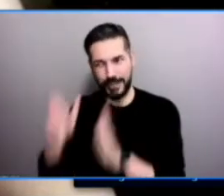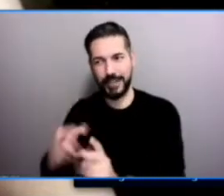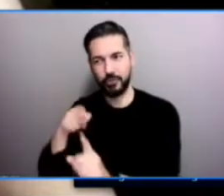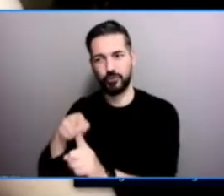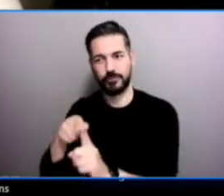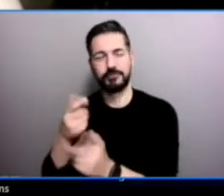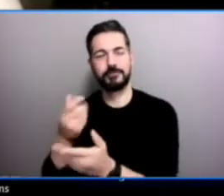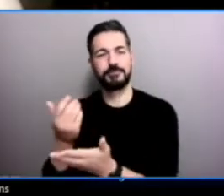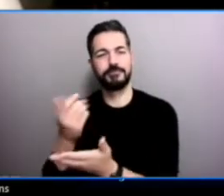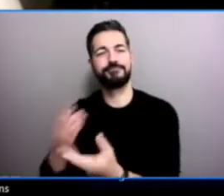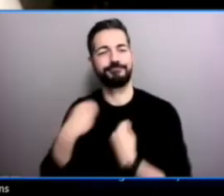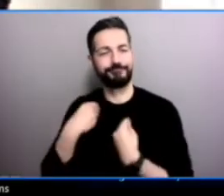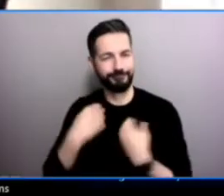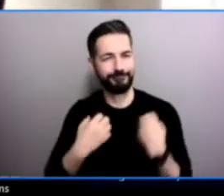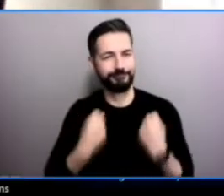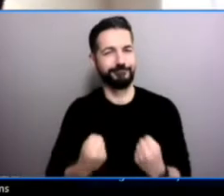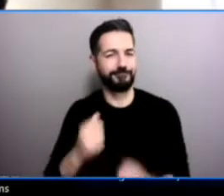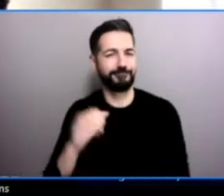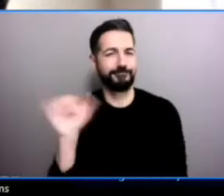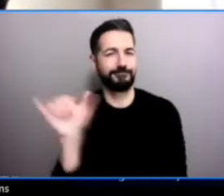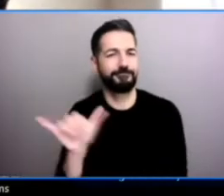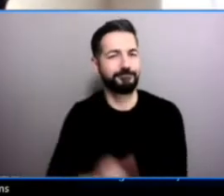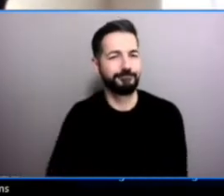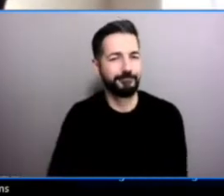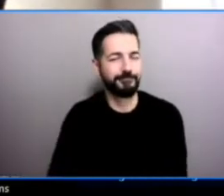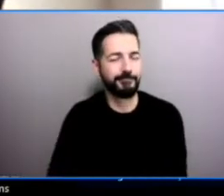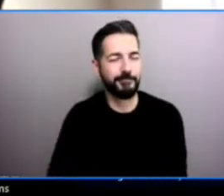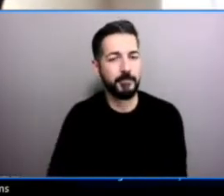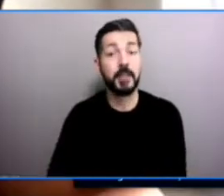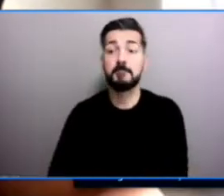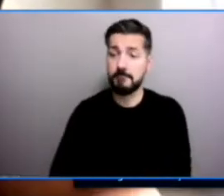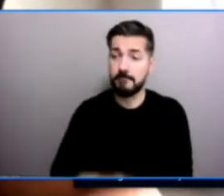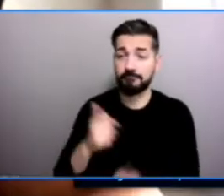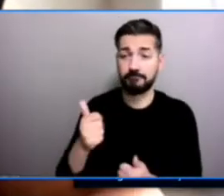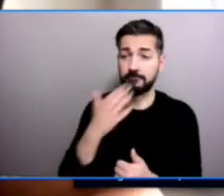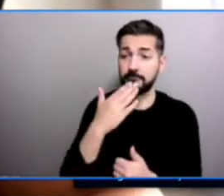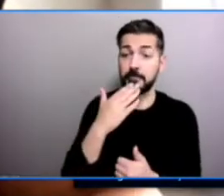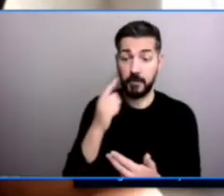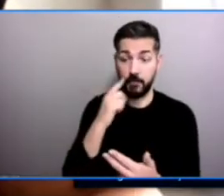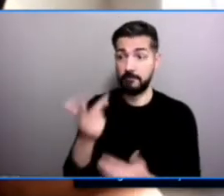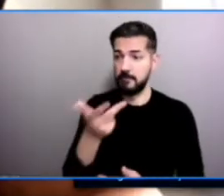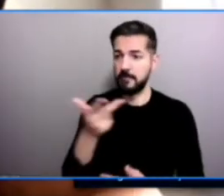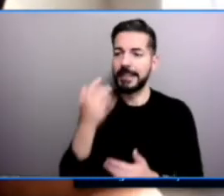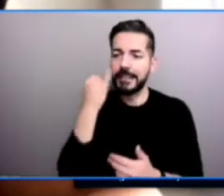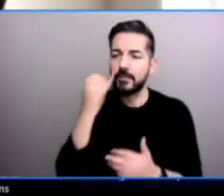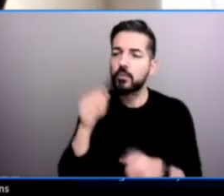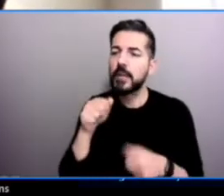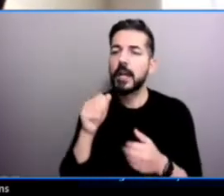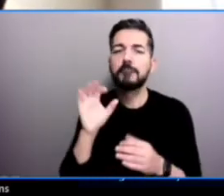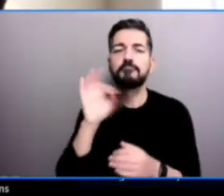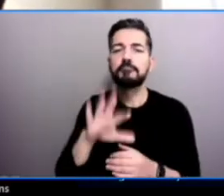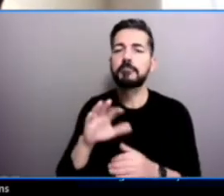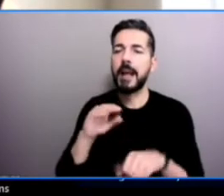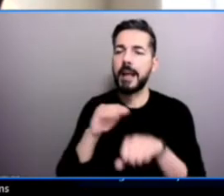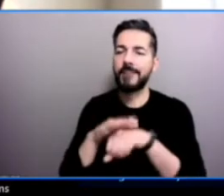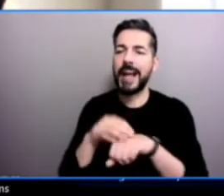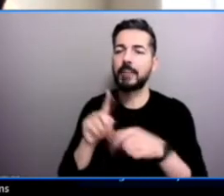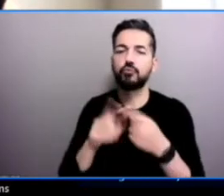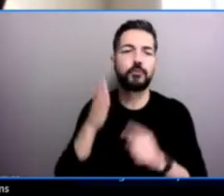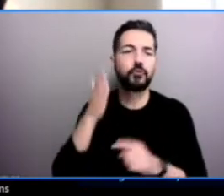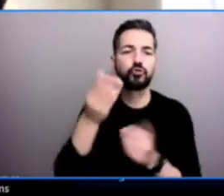so much going on in our community. And at the same time, we just had a lack of funding, I think, here